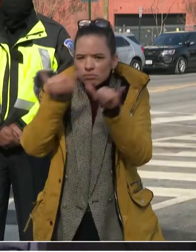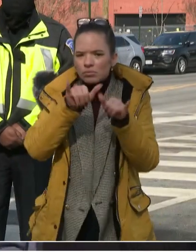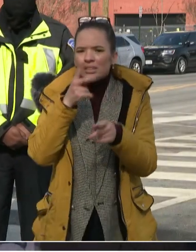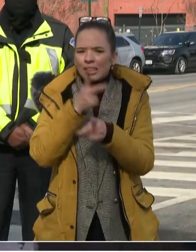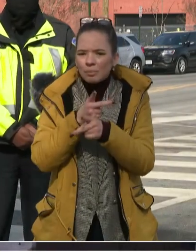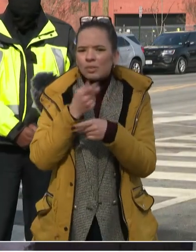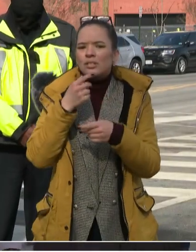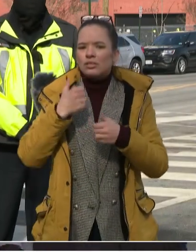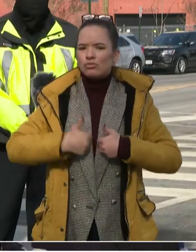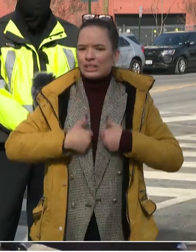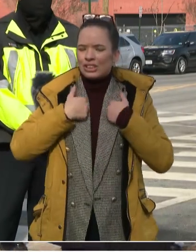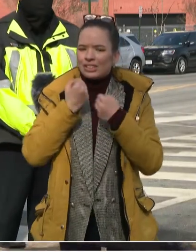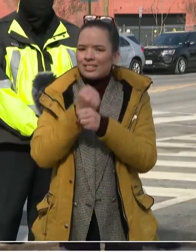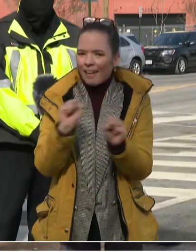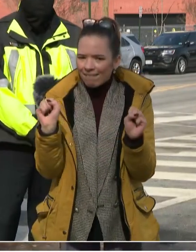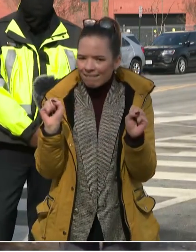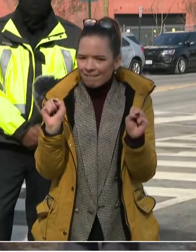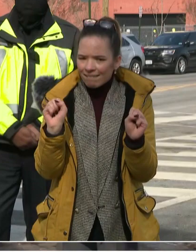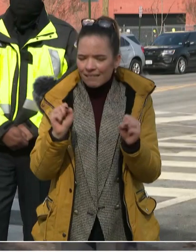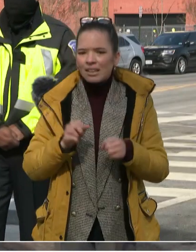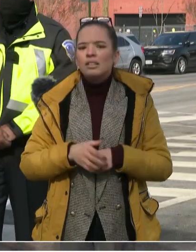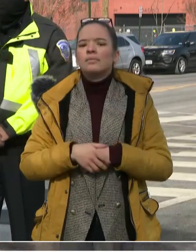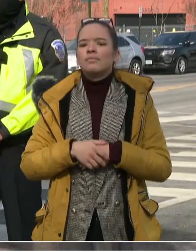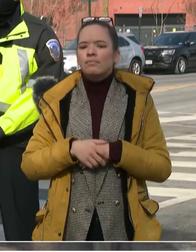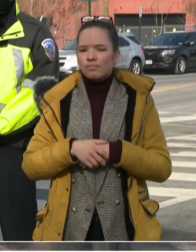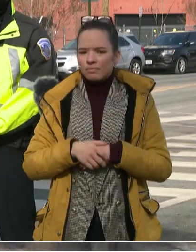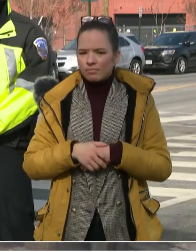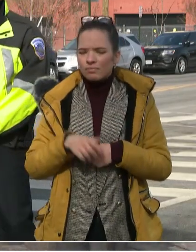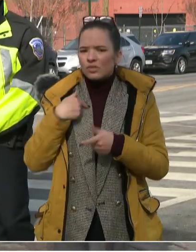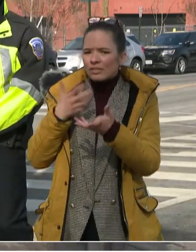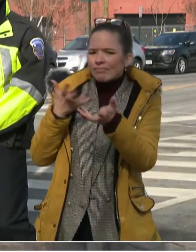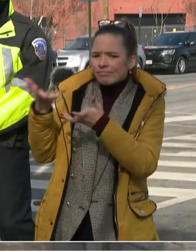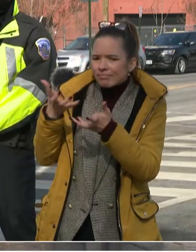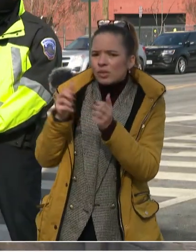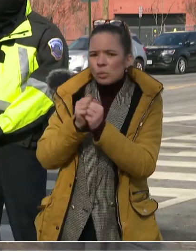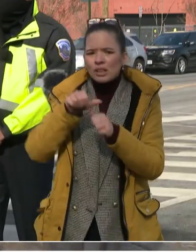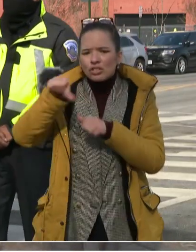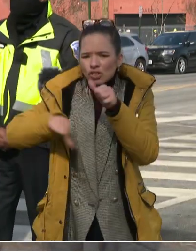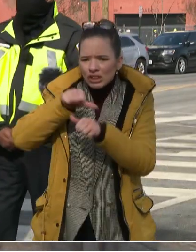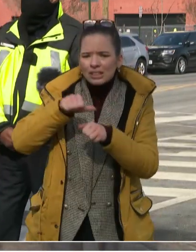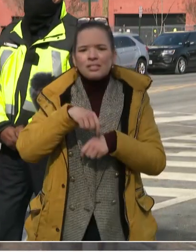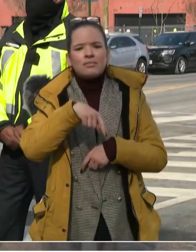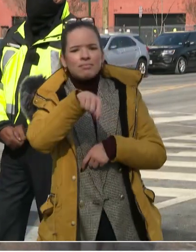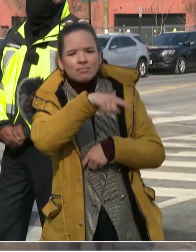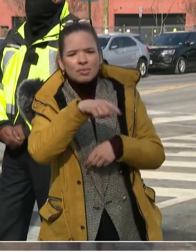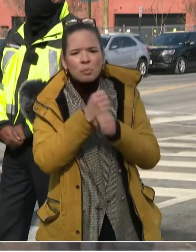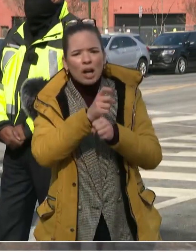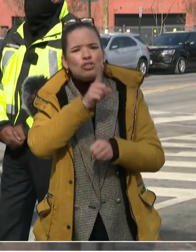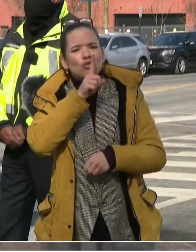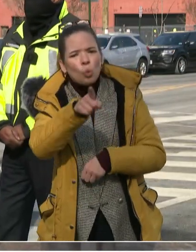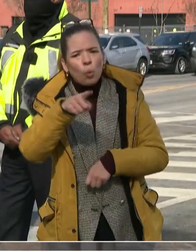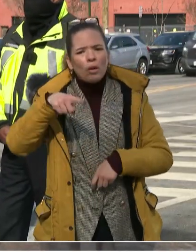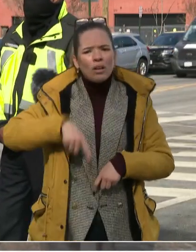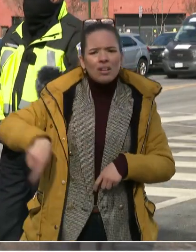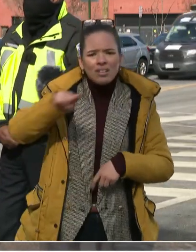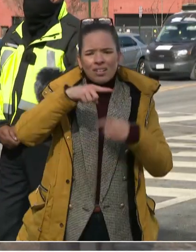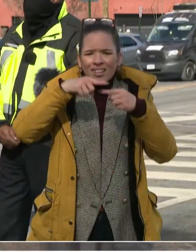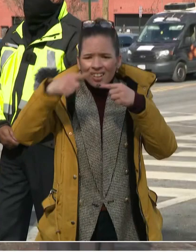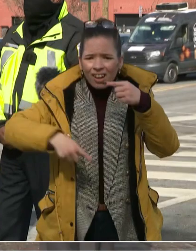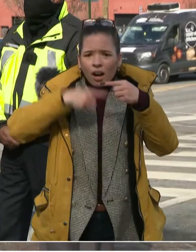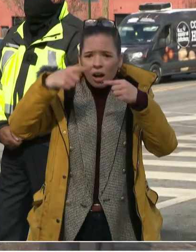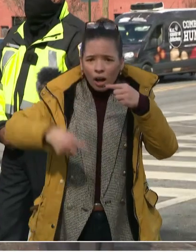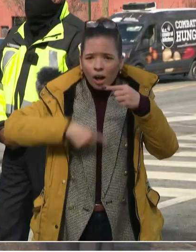working side by side. And we will interject ourselves in what I call this vicious cycle. And this vicious